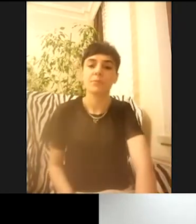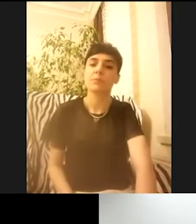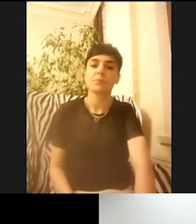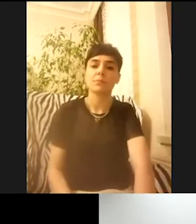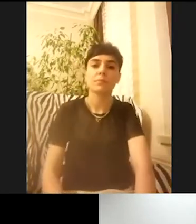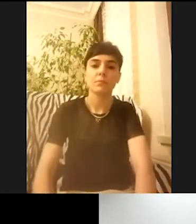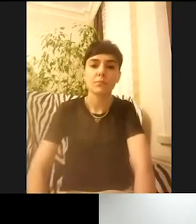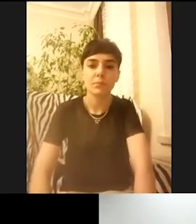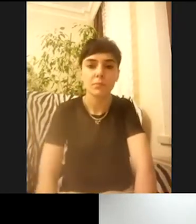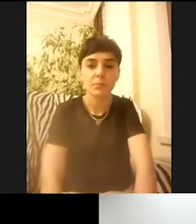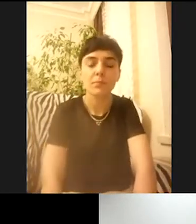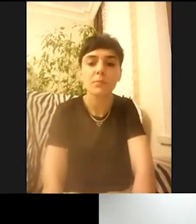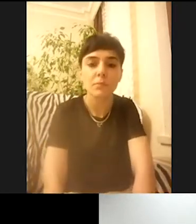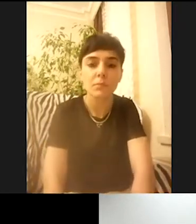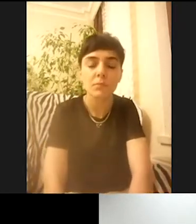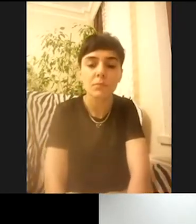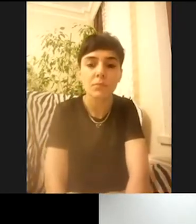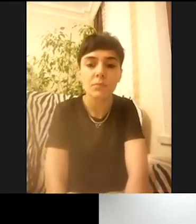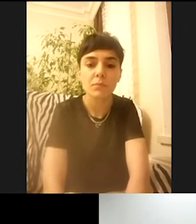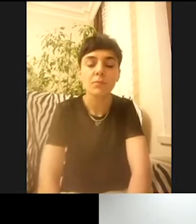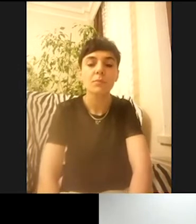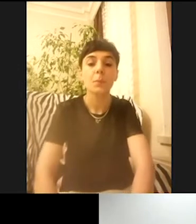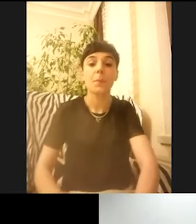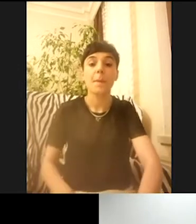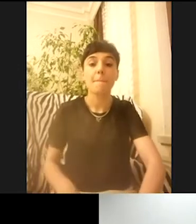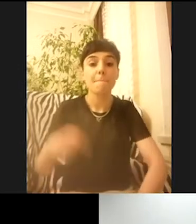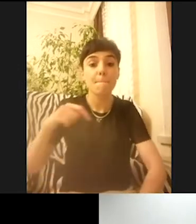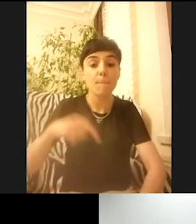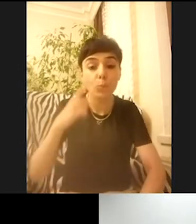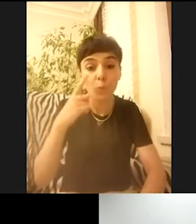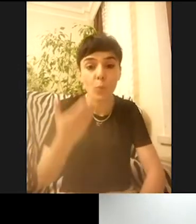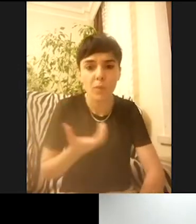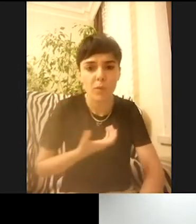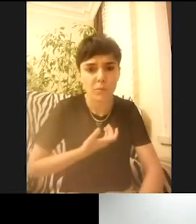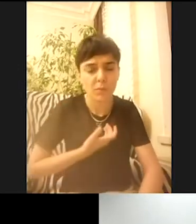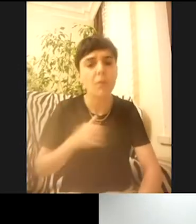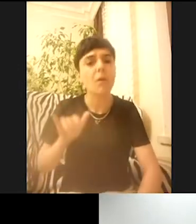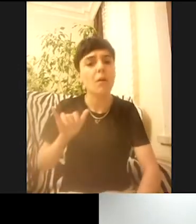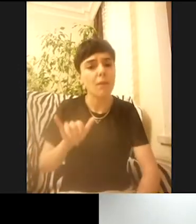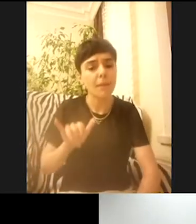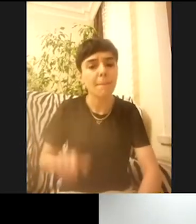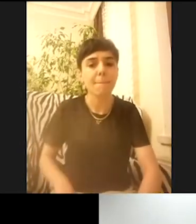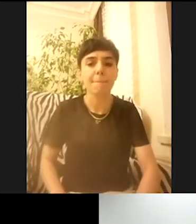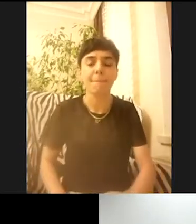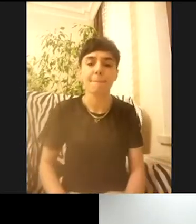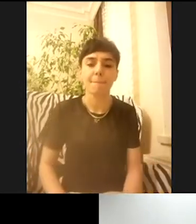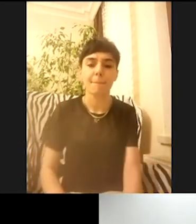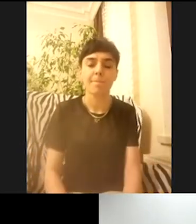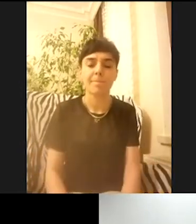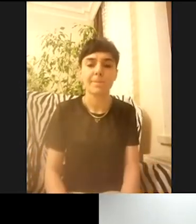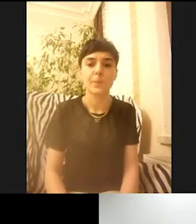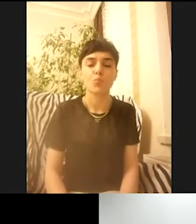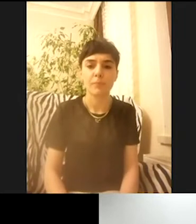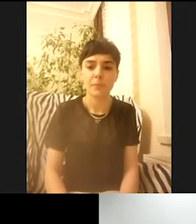and ascendancy of whiteness. So in its core, and I'm a little bit provocative right now, don't blame